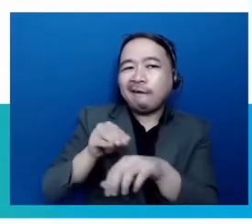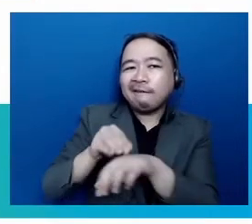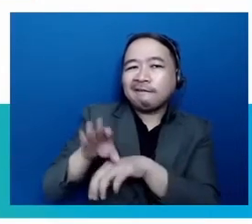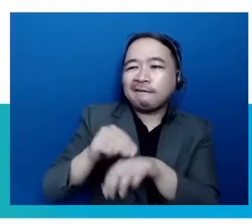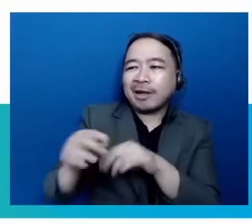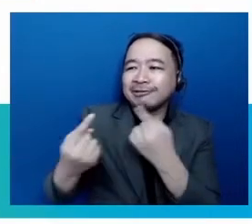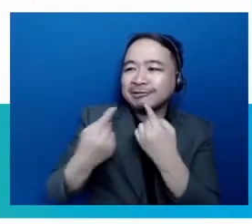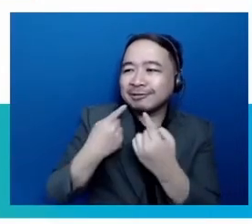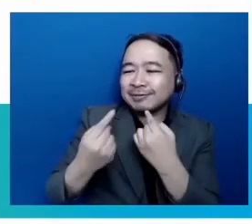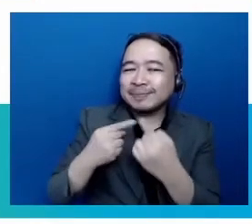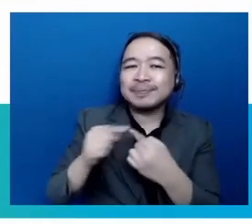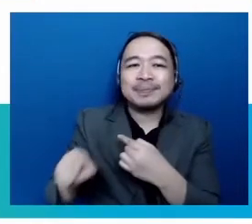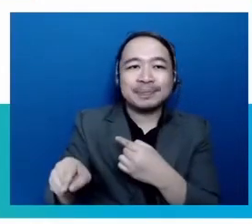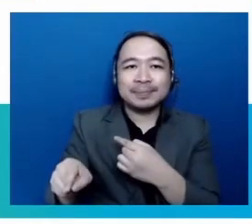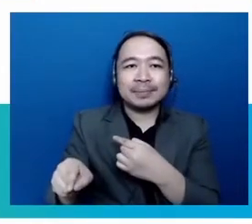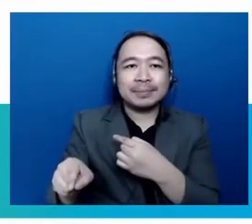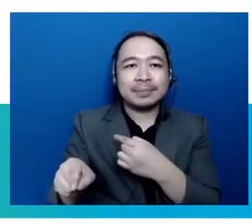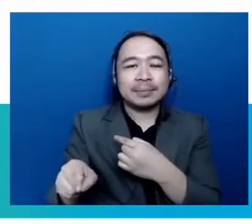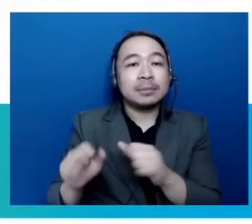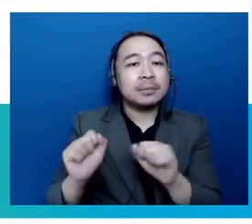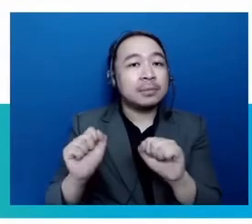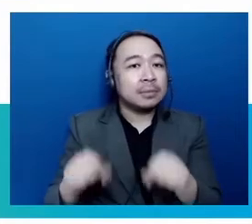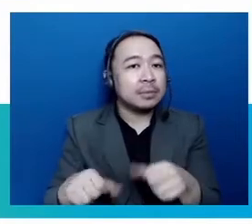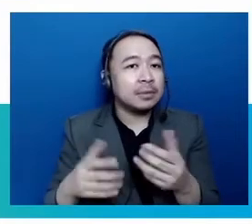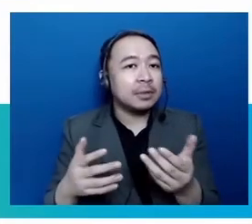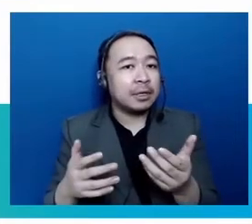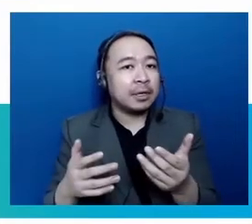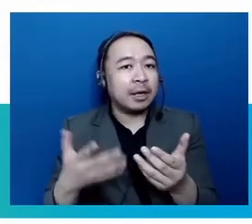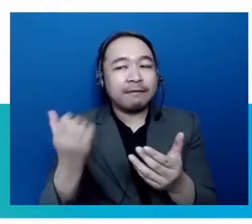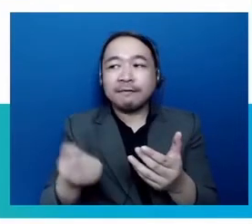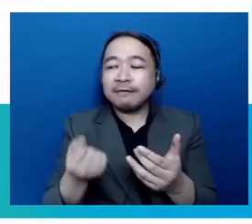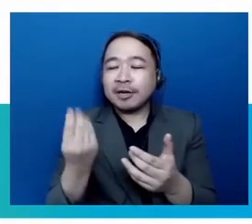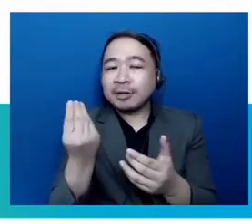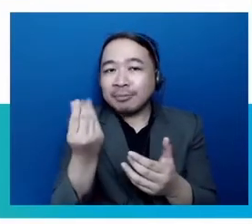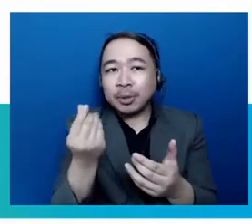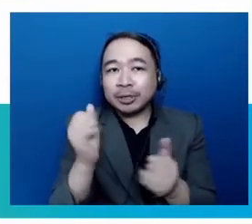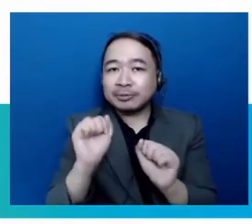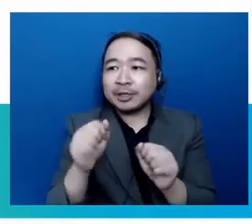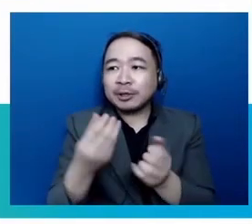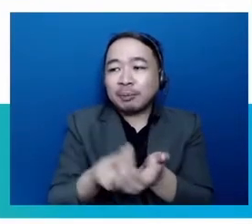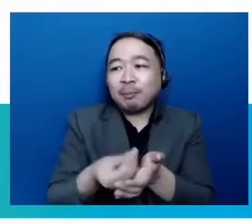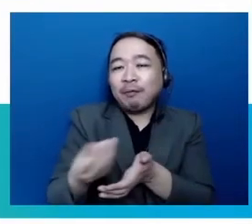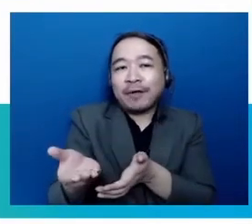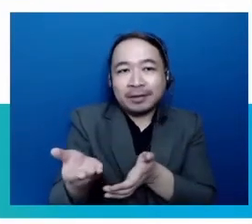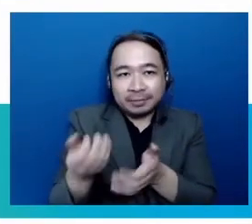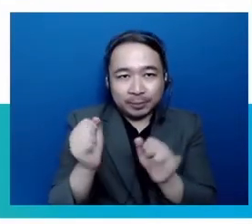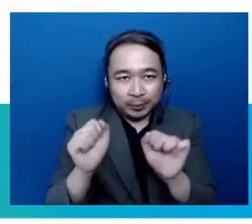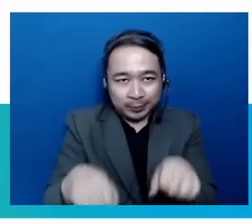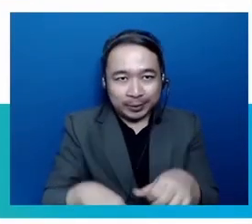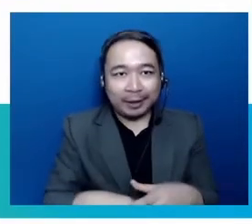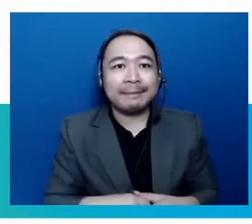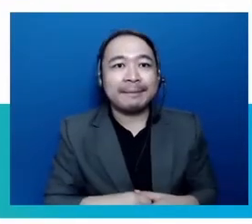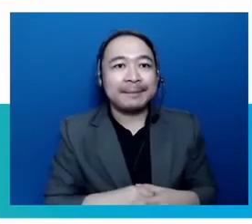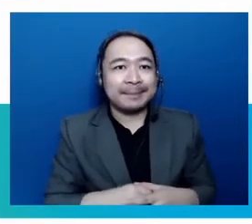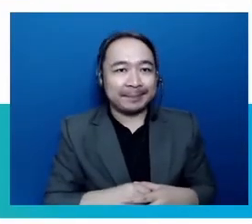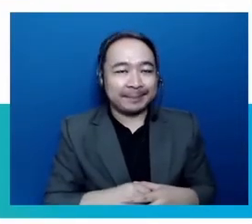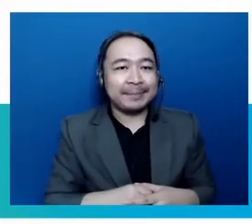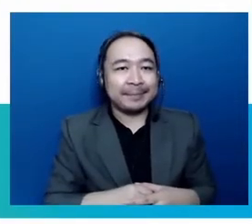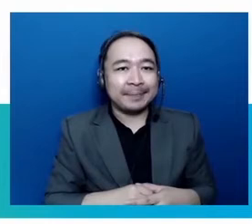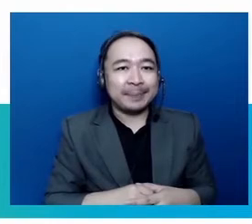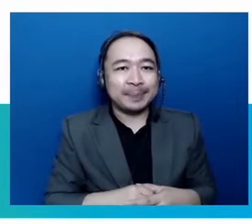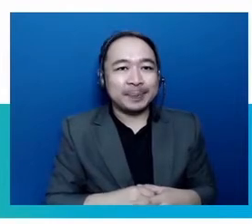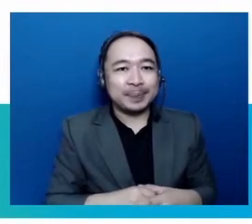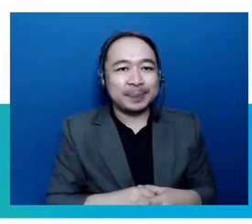for the project, so to blend them with the loans that we provide. Thank you, Natalie. Yes, thank you,